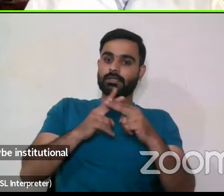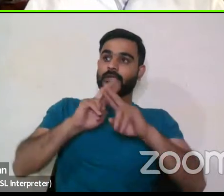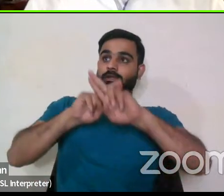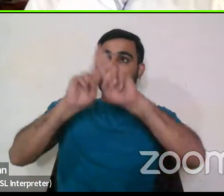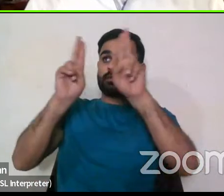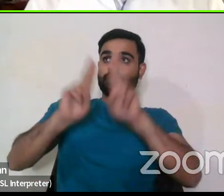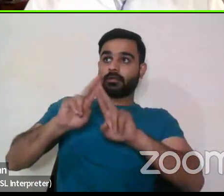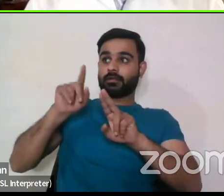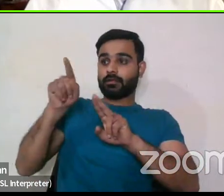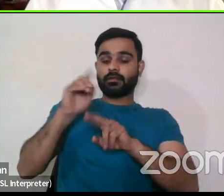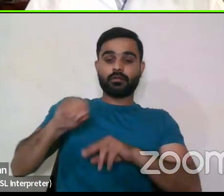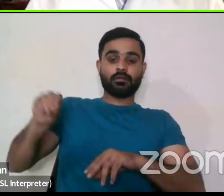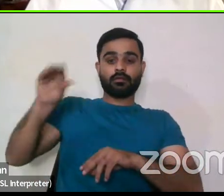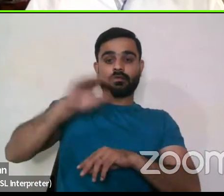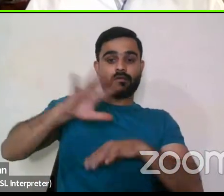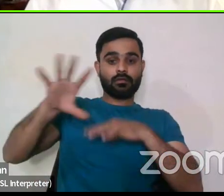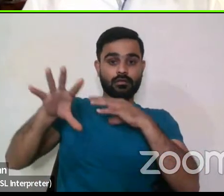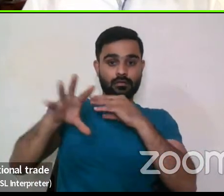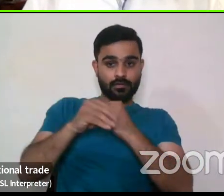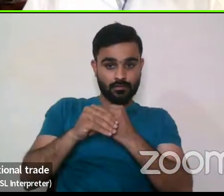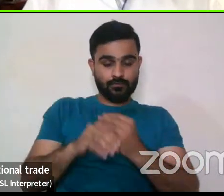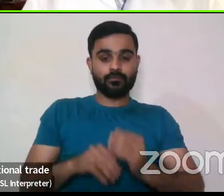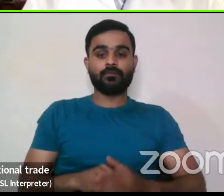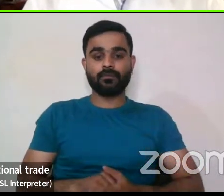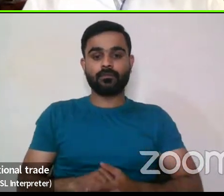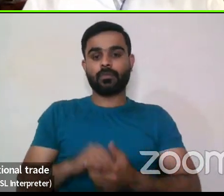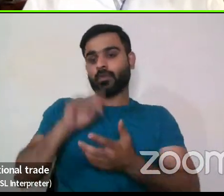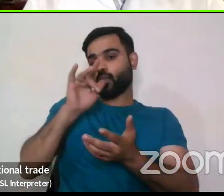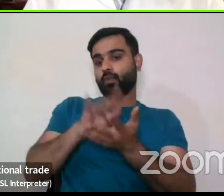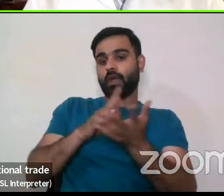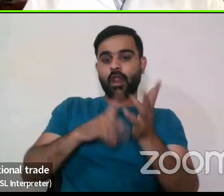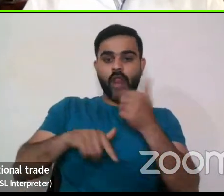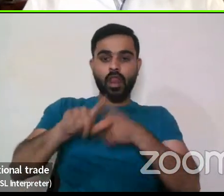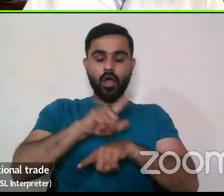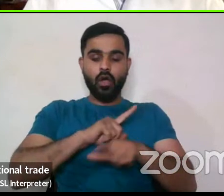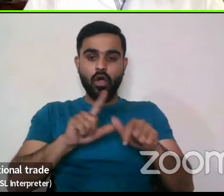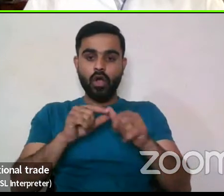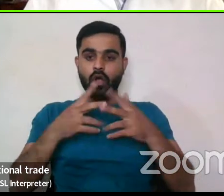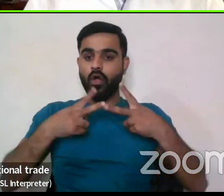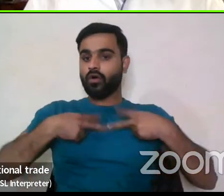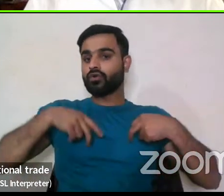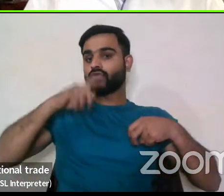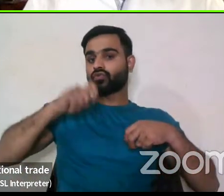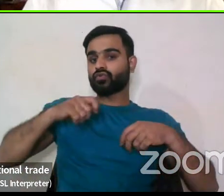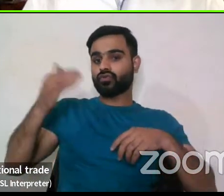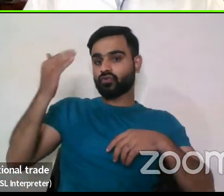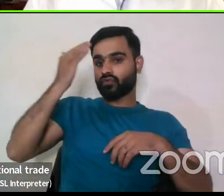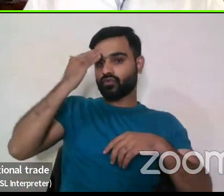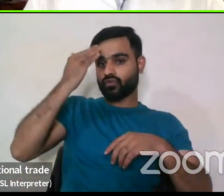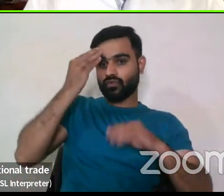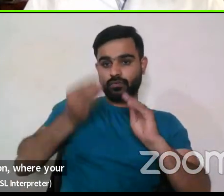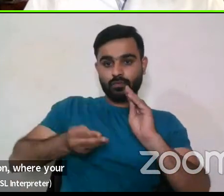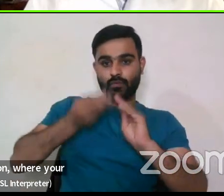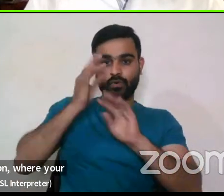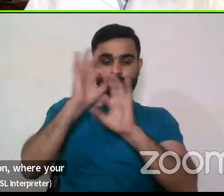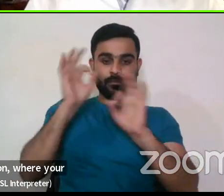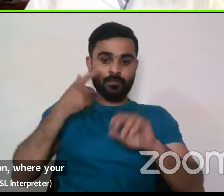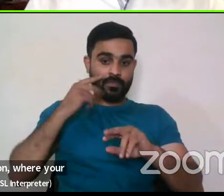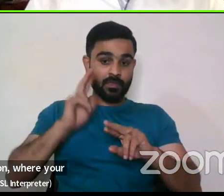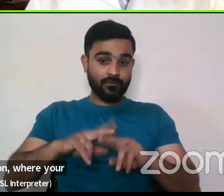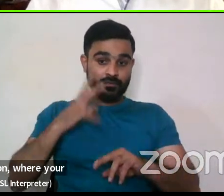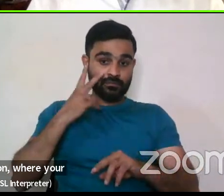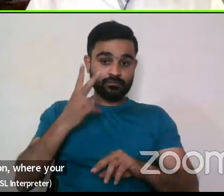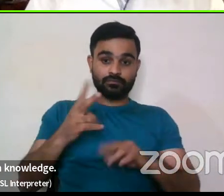trade organization, World Trade Organization, where your local lawyers might not have much knowledge about. In fact, if you see,